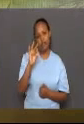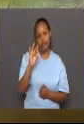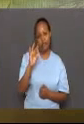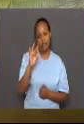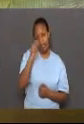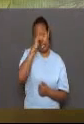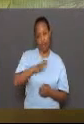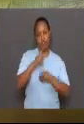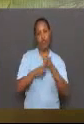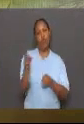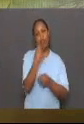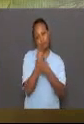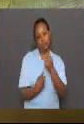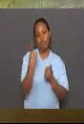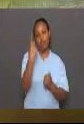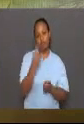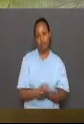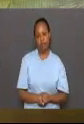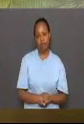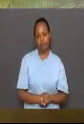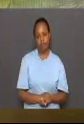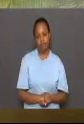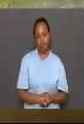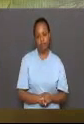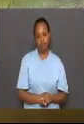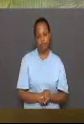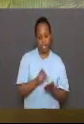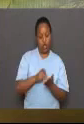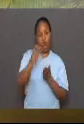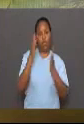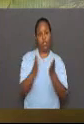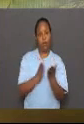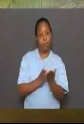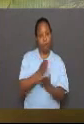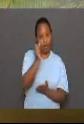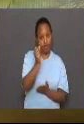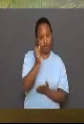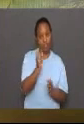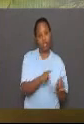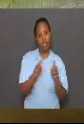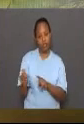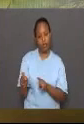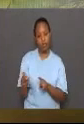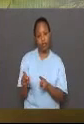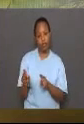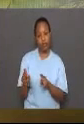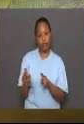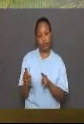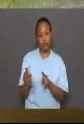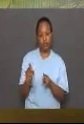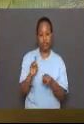being human. Democratic rights are those that belong to